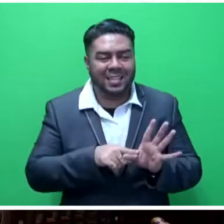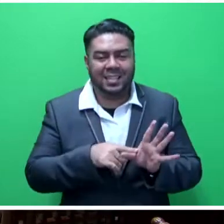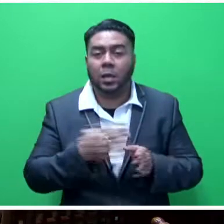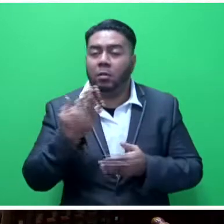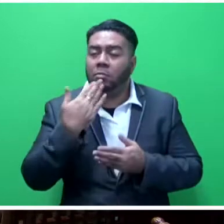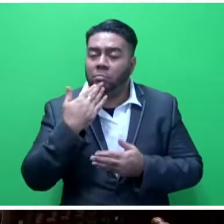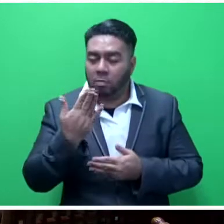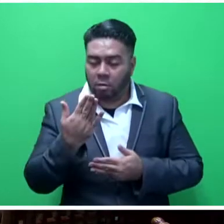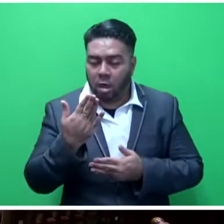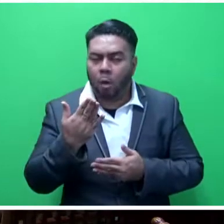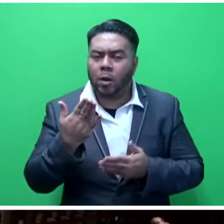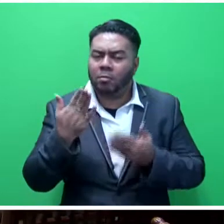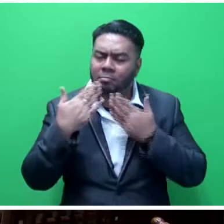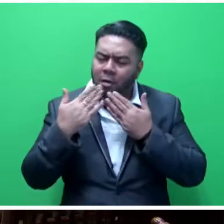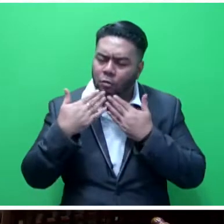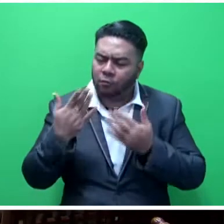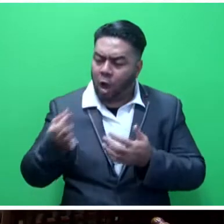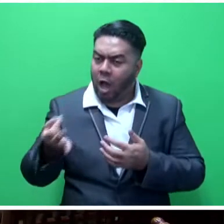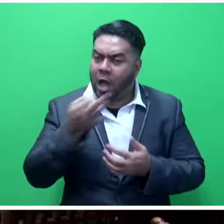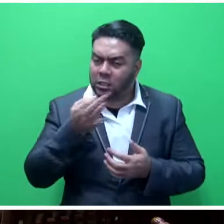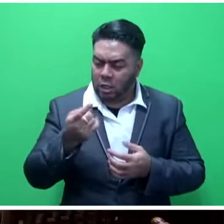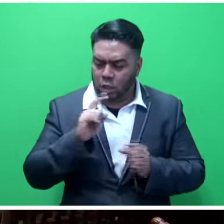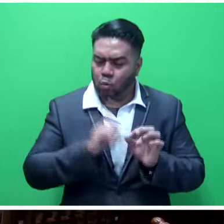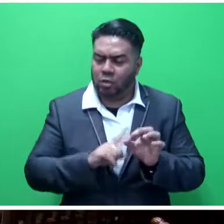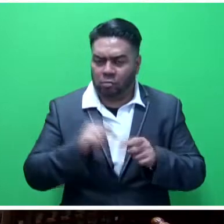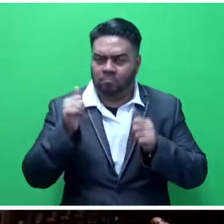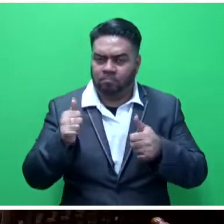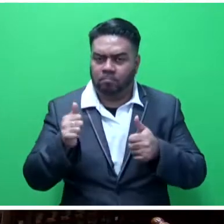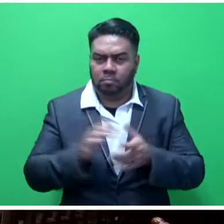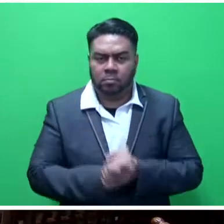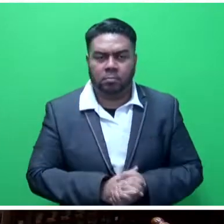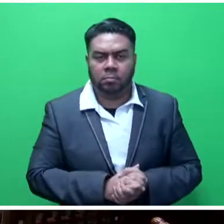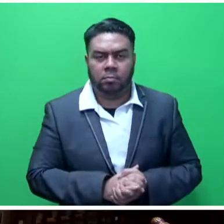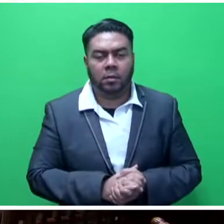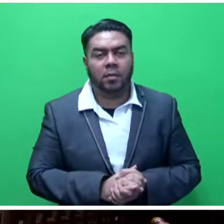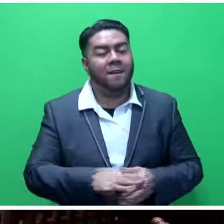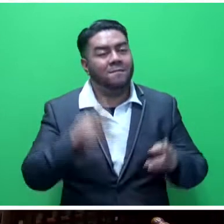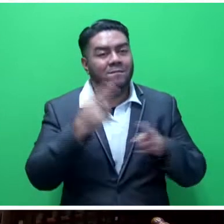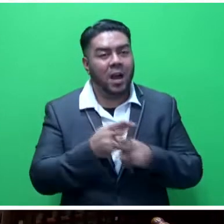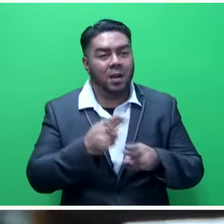Mr. Speaker, I want to thank the honourable member for asking this question. Mr. Speaker, the farm response